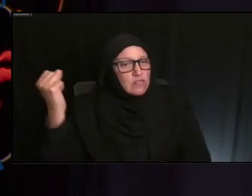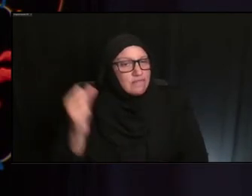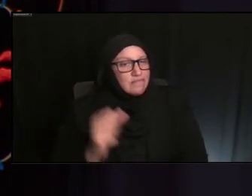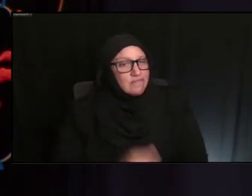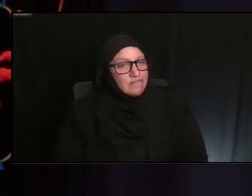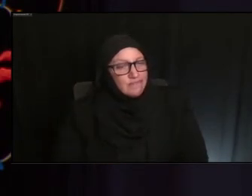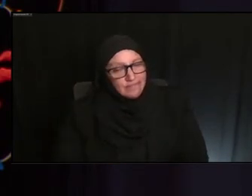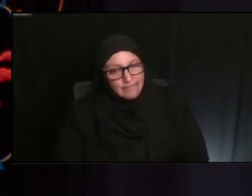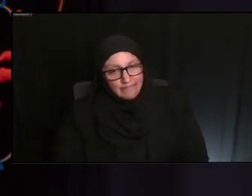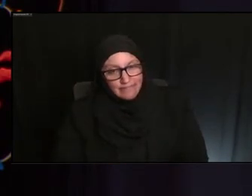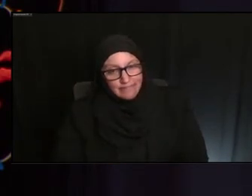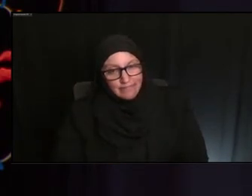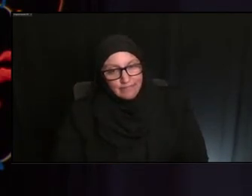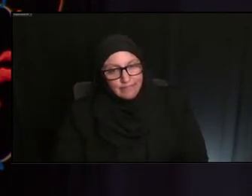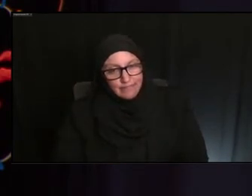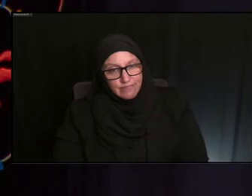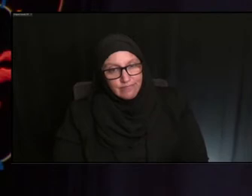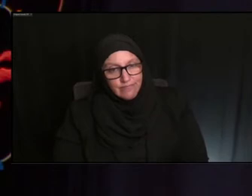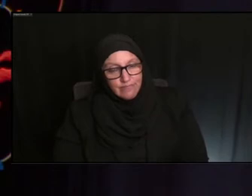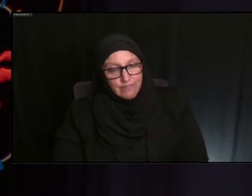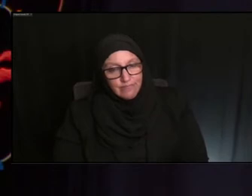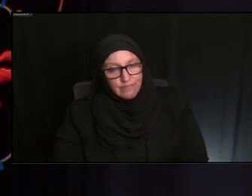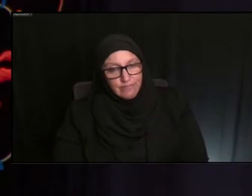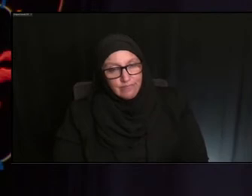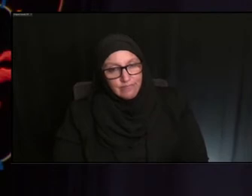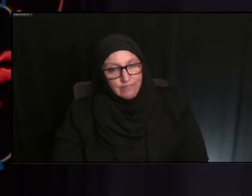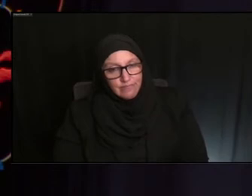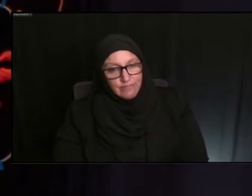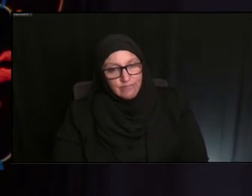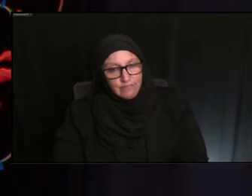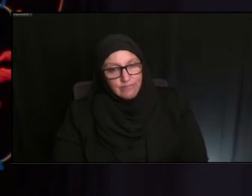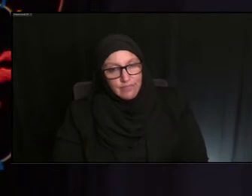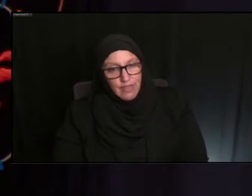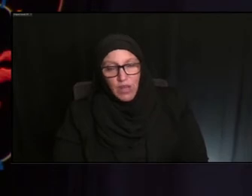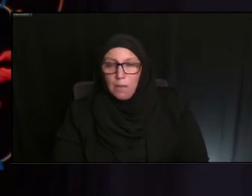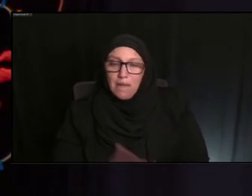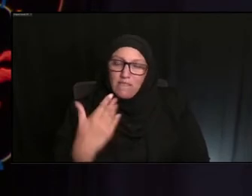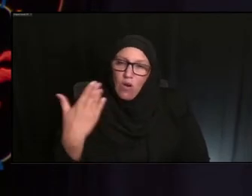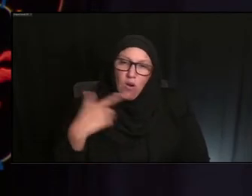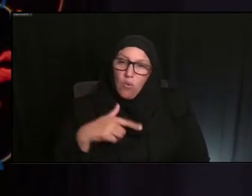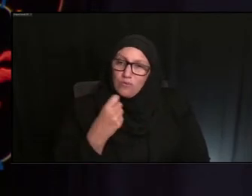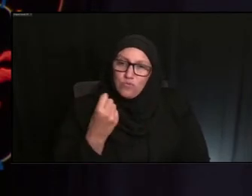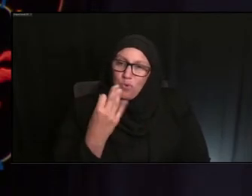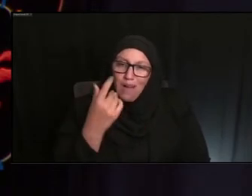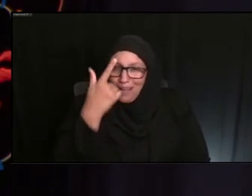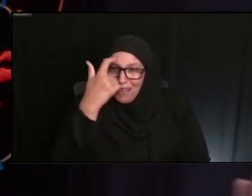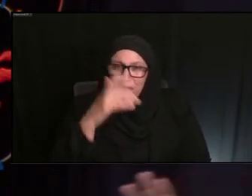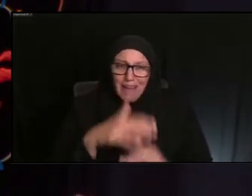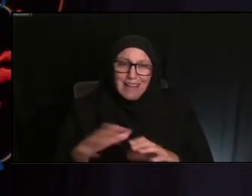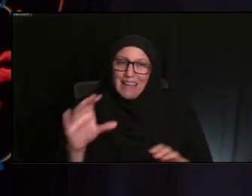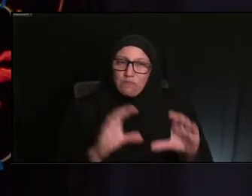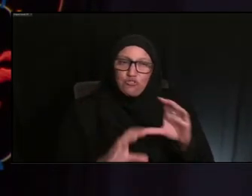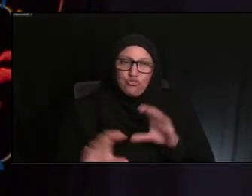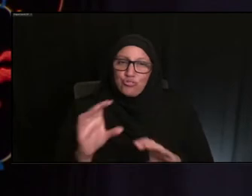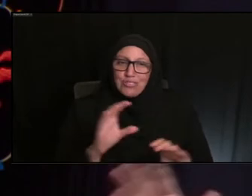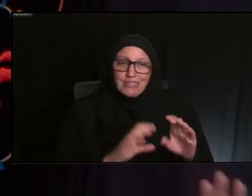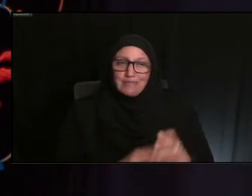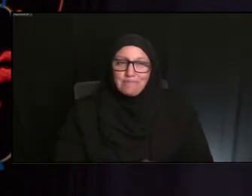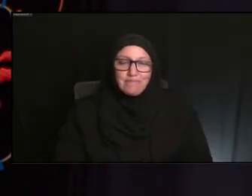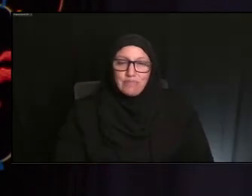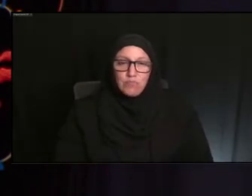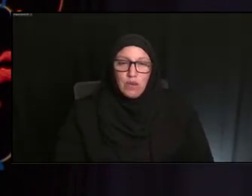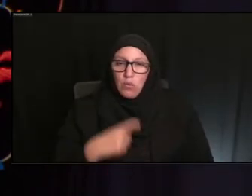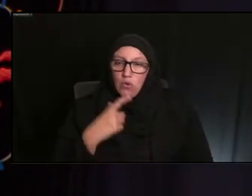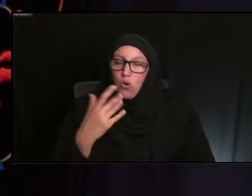you know there was a time where we had no understanding of chemistry whatsoever? We used to refer to the air as what?